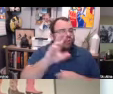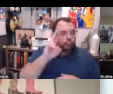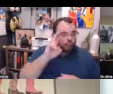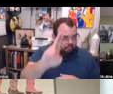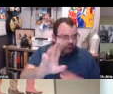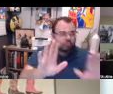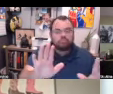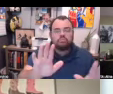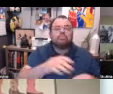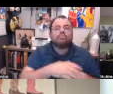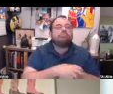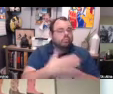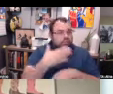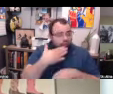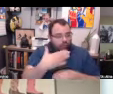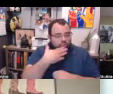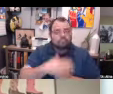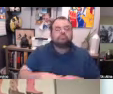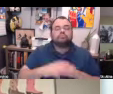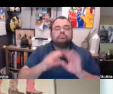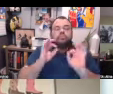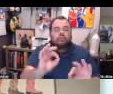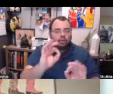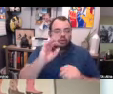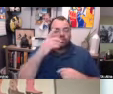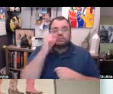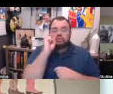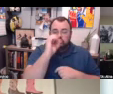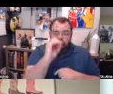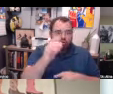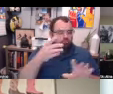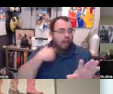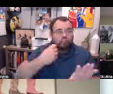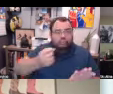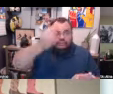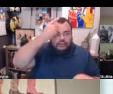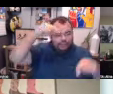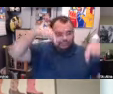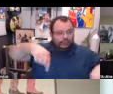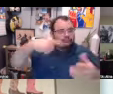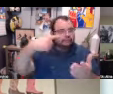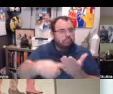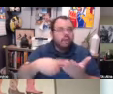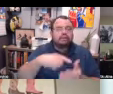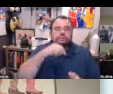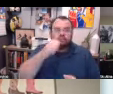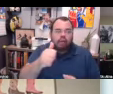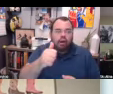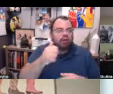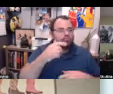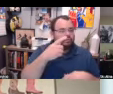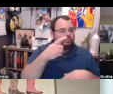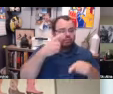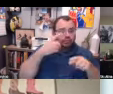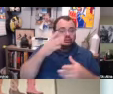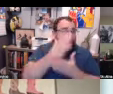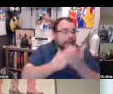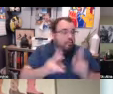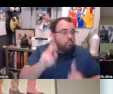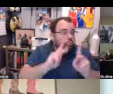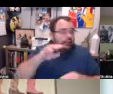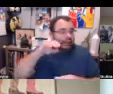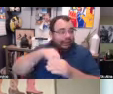Okay, great for sharing your rebuttal. Okay, thank you. So I understand that this